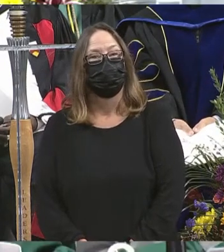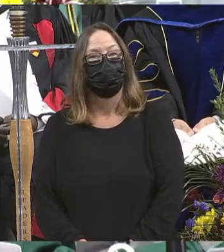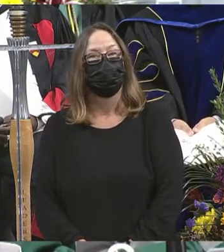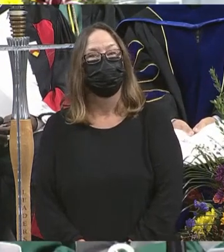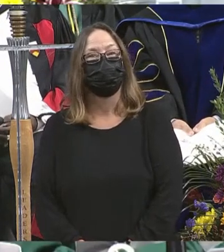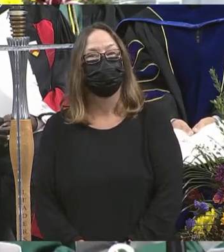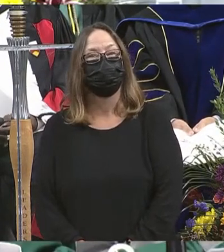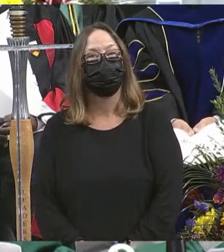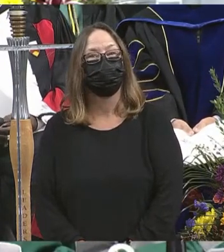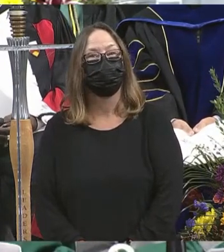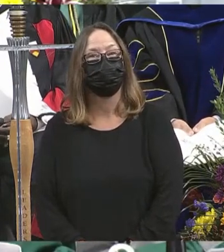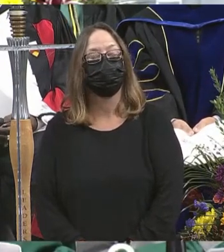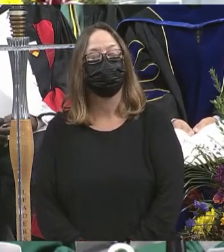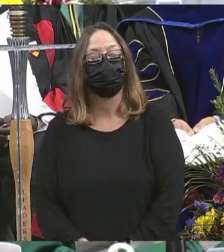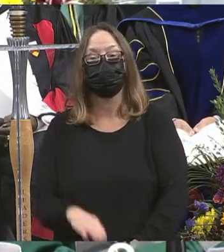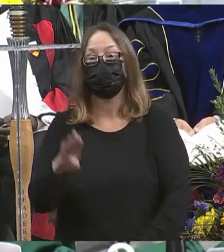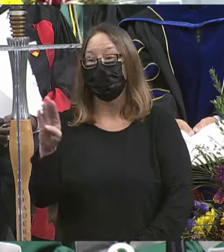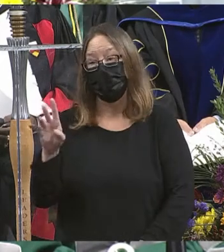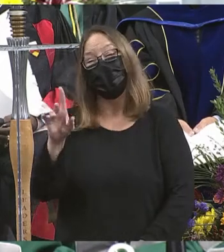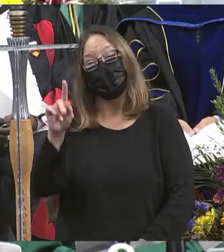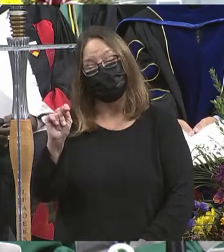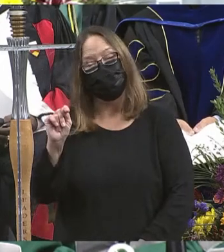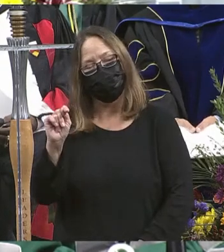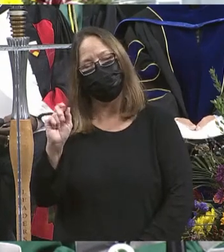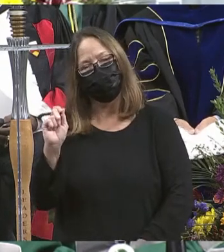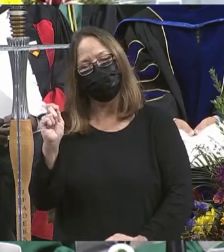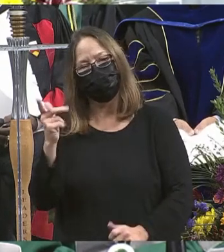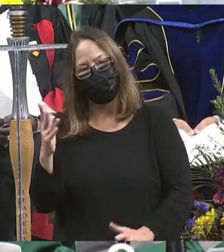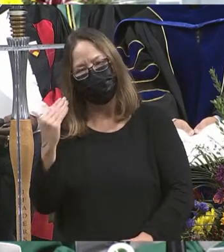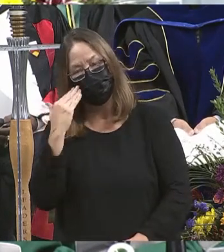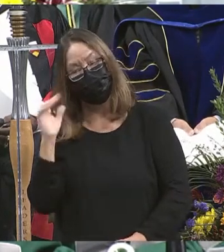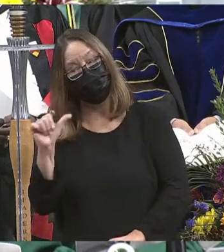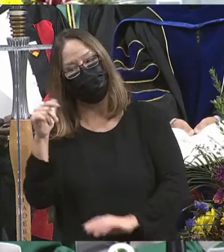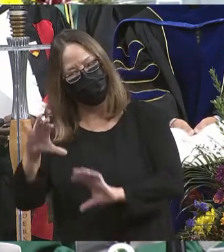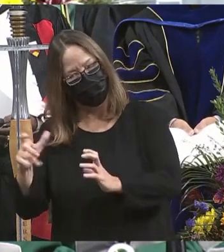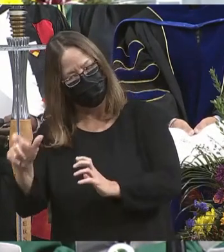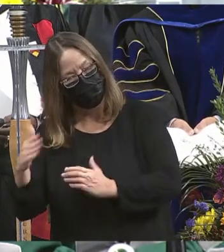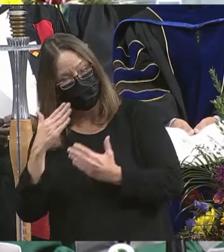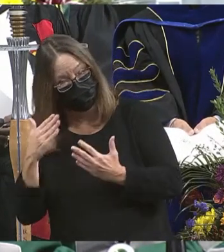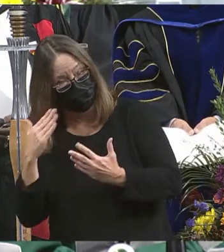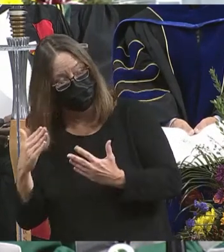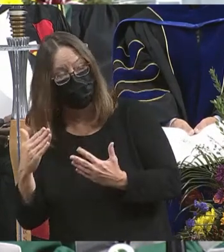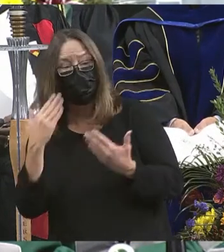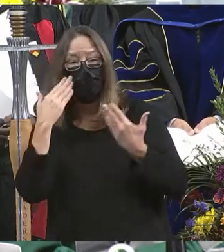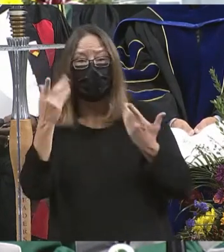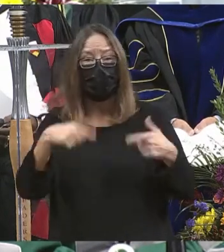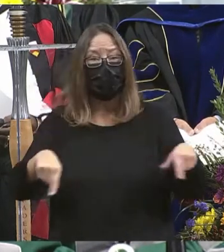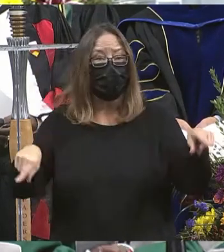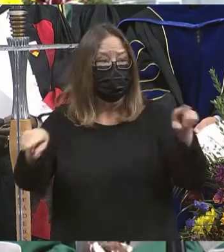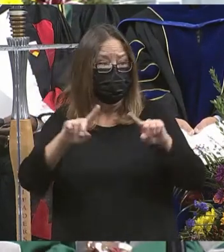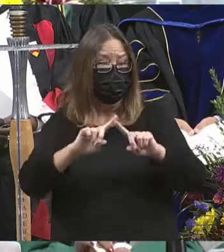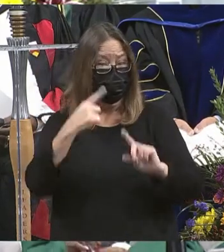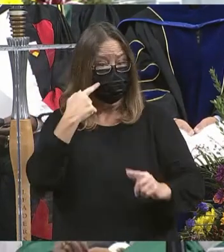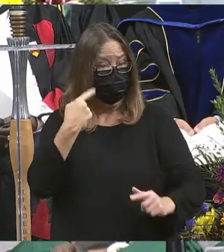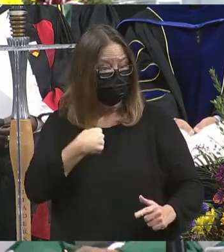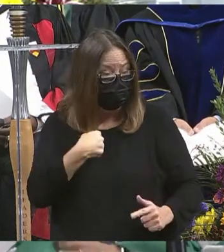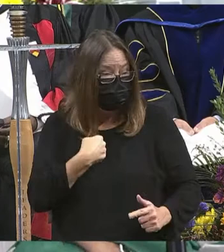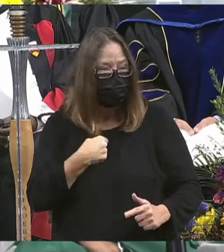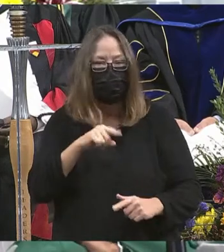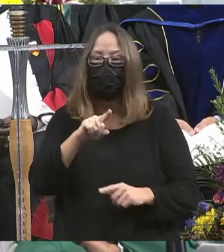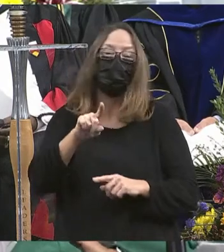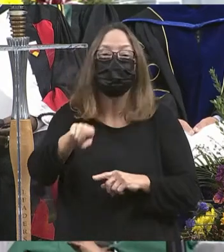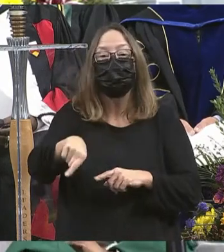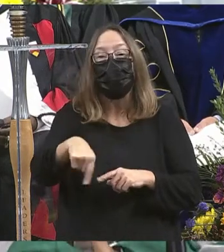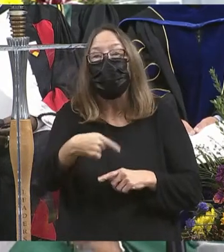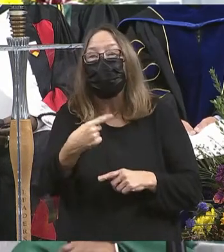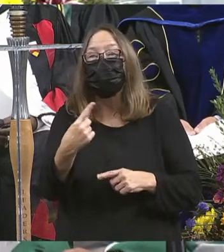But we all know there's another group we need to thank. I don't know about you guys, but for me, it seemed the only one I could do